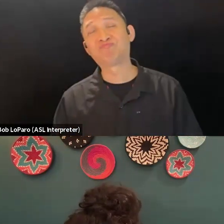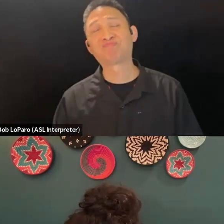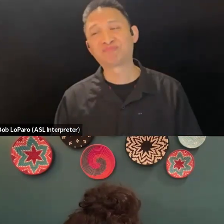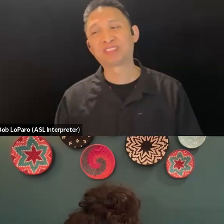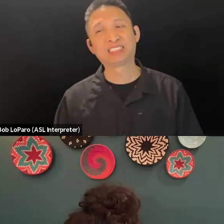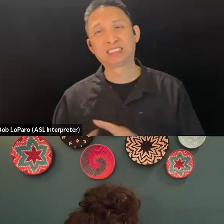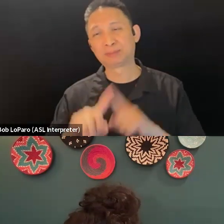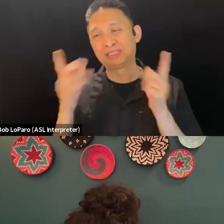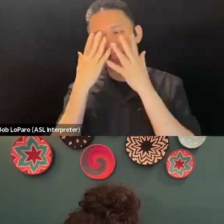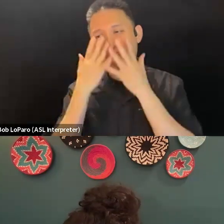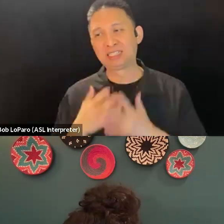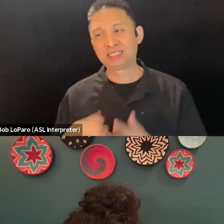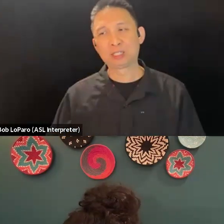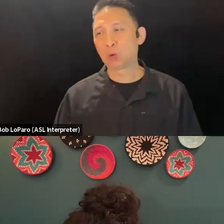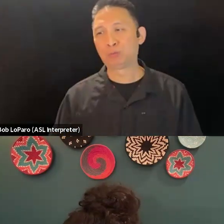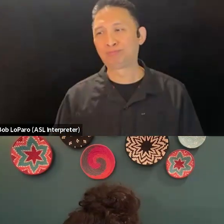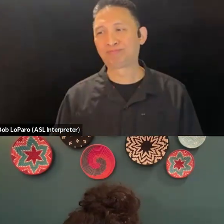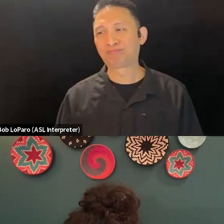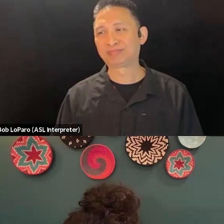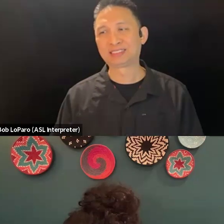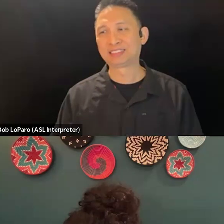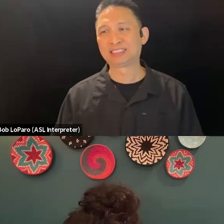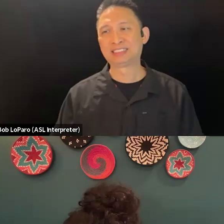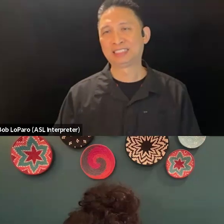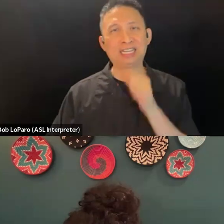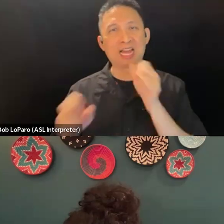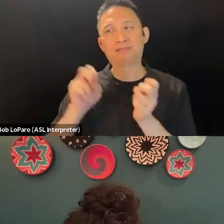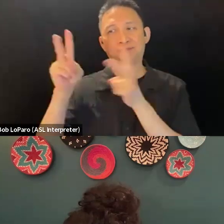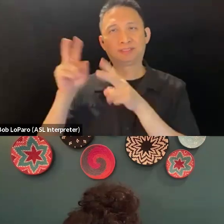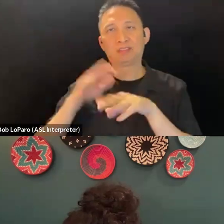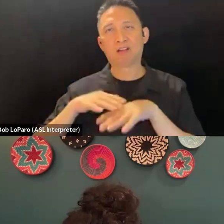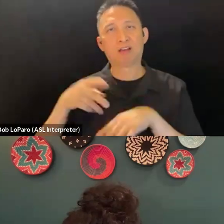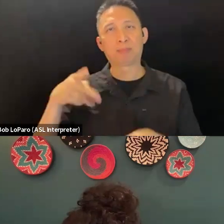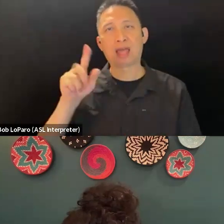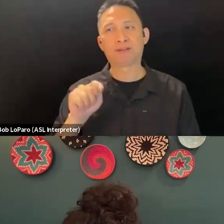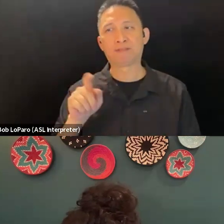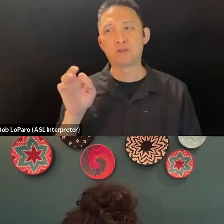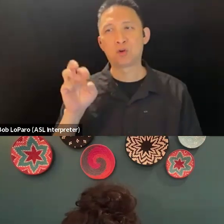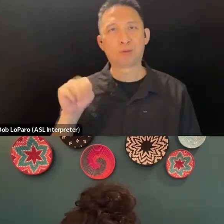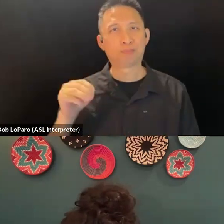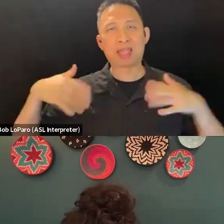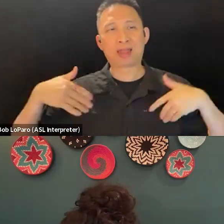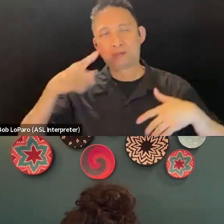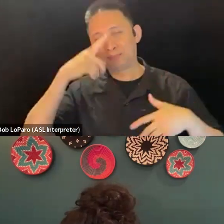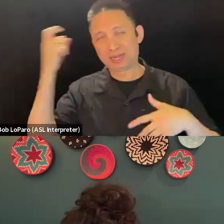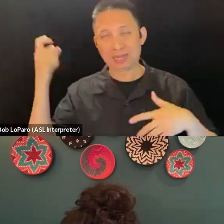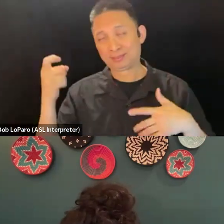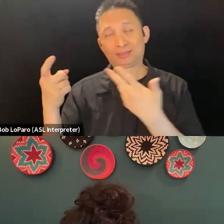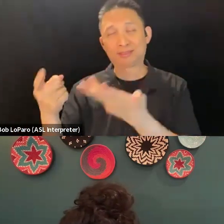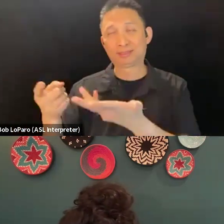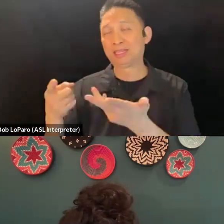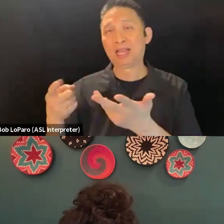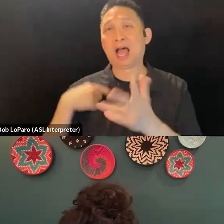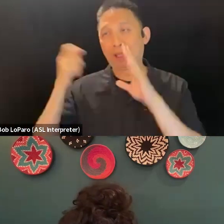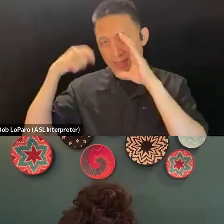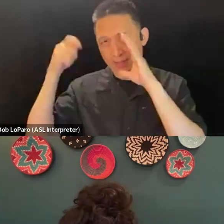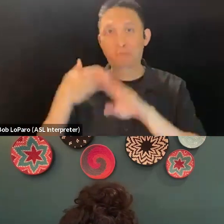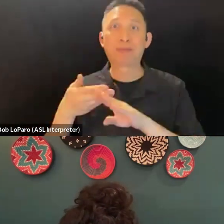stories about them. But it felt like we were all making, like, a lot of the documentaries here were produced largely through a